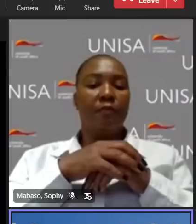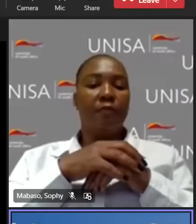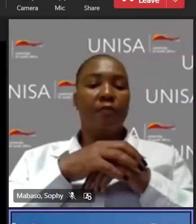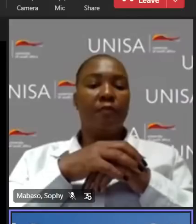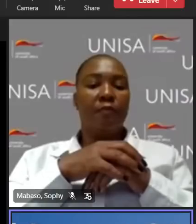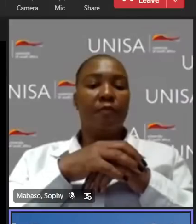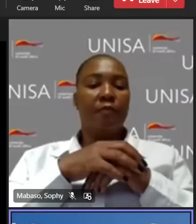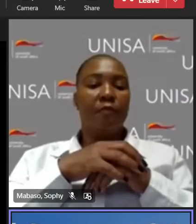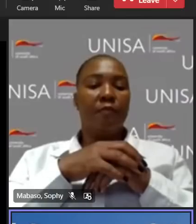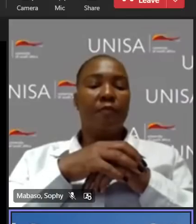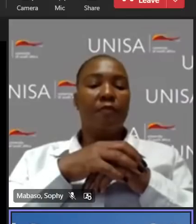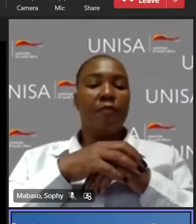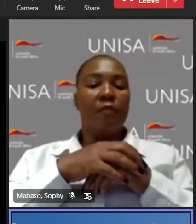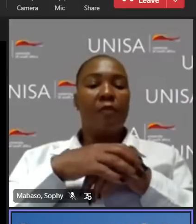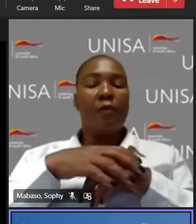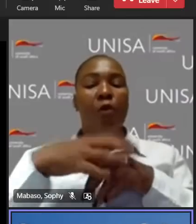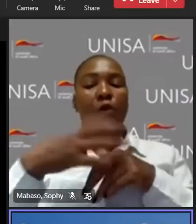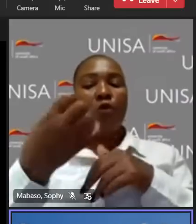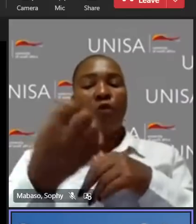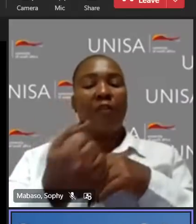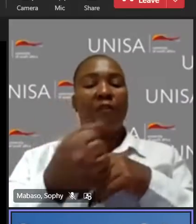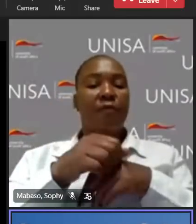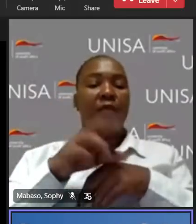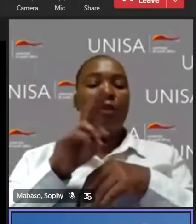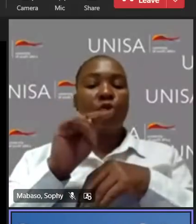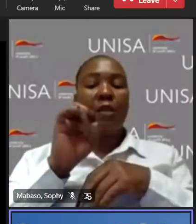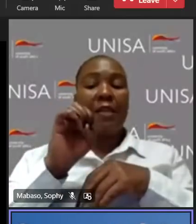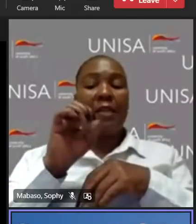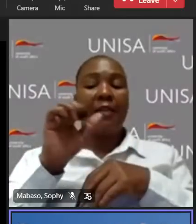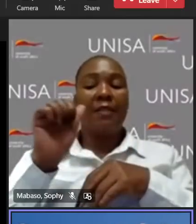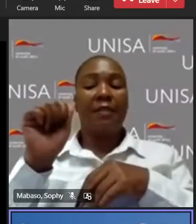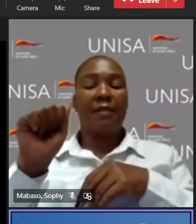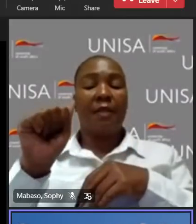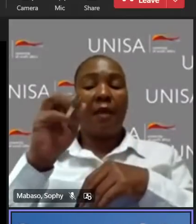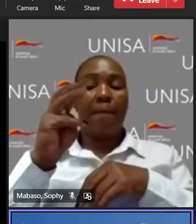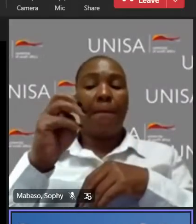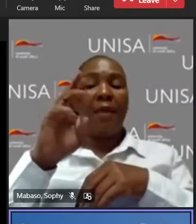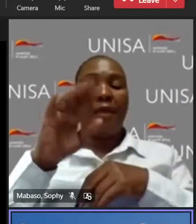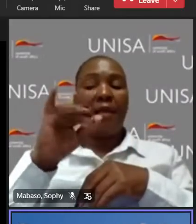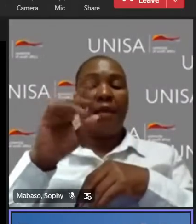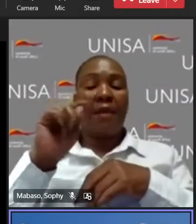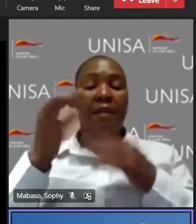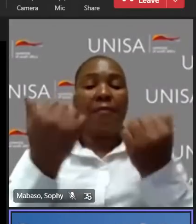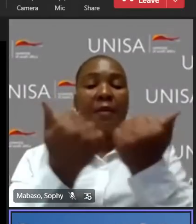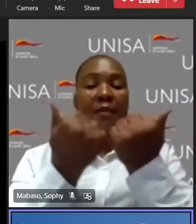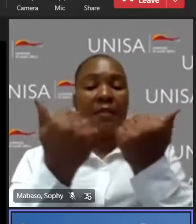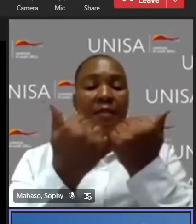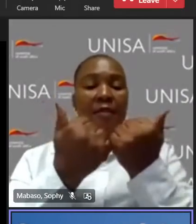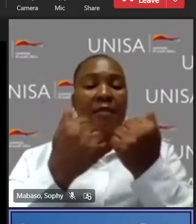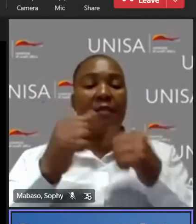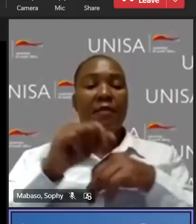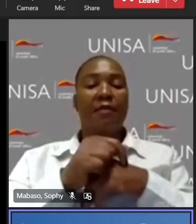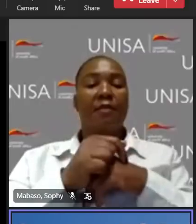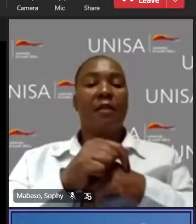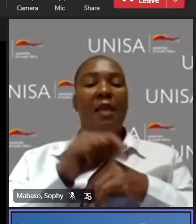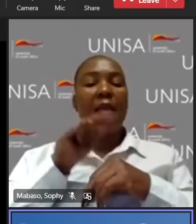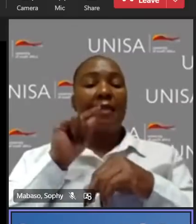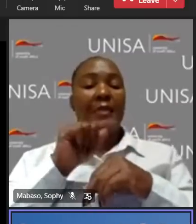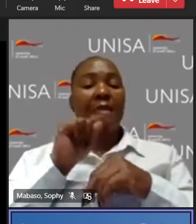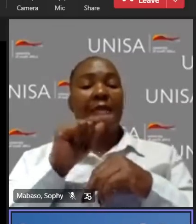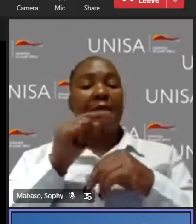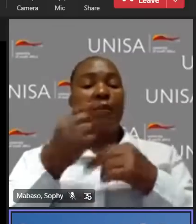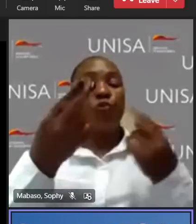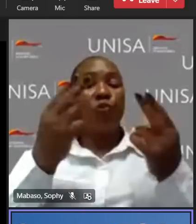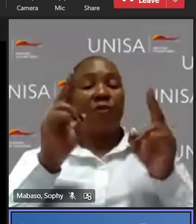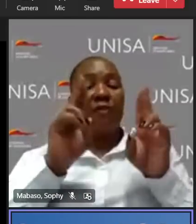We have also another UNISA merit bursary. This is the